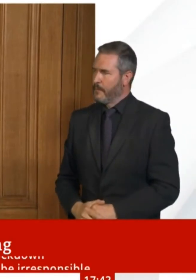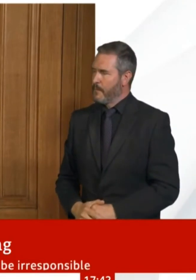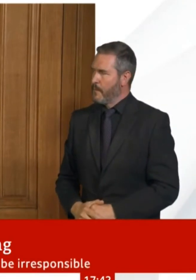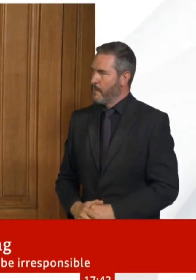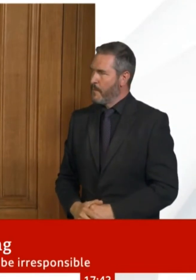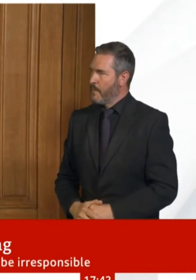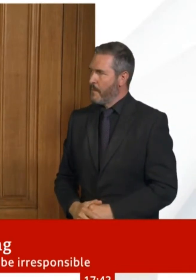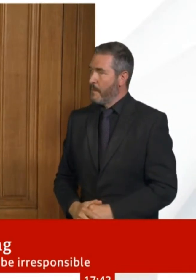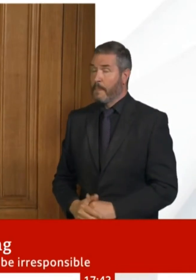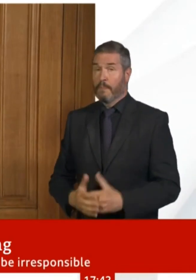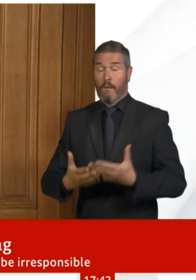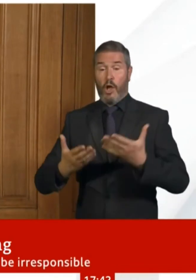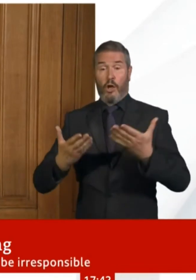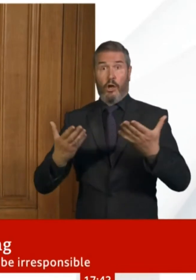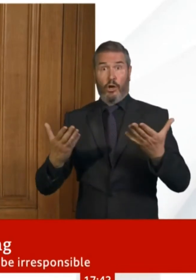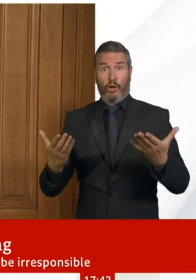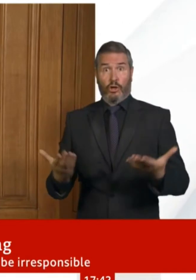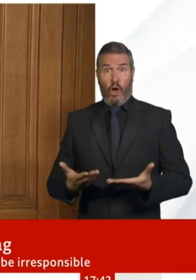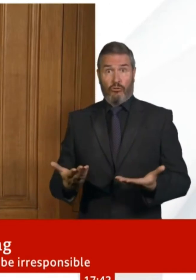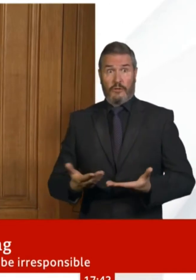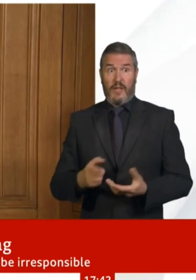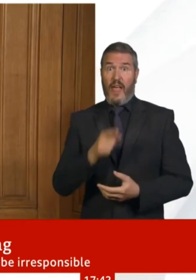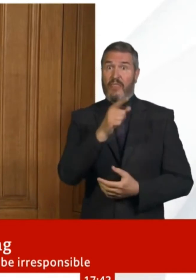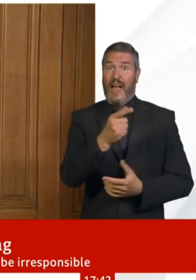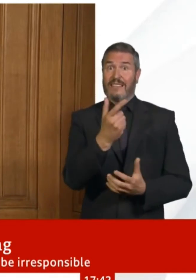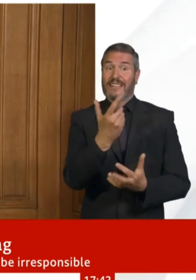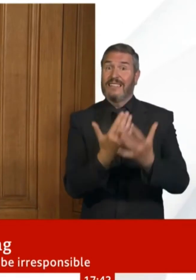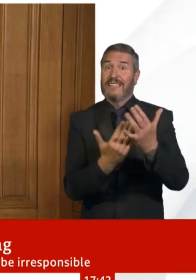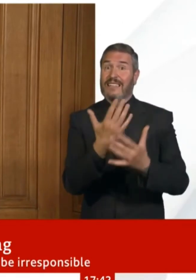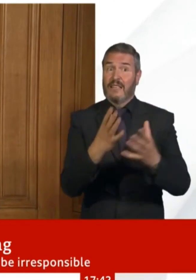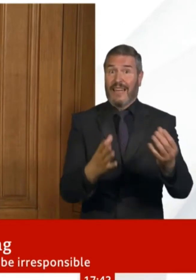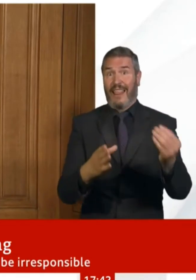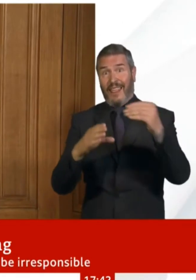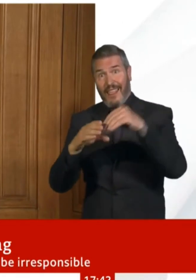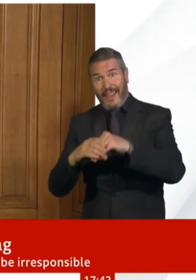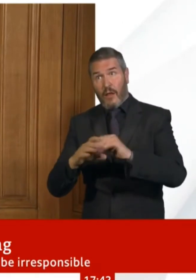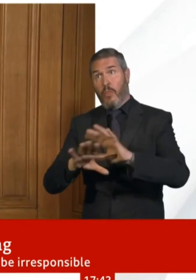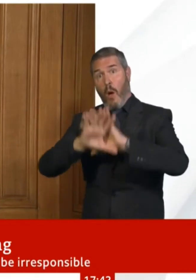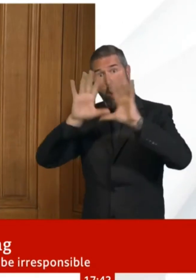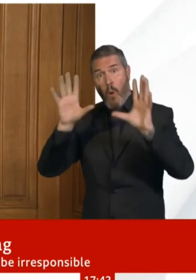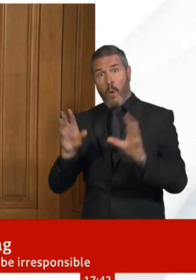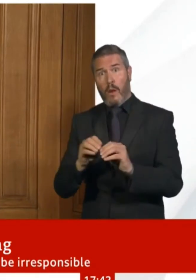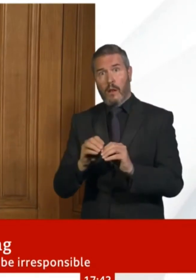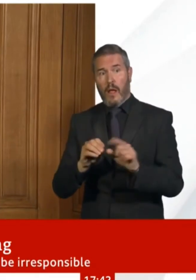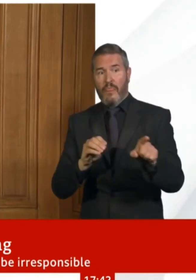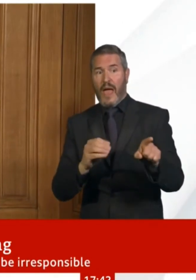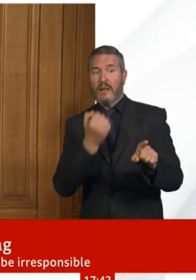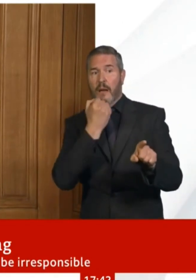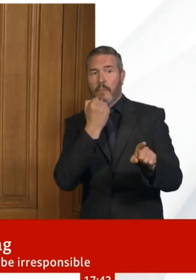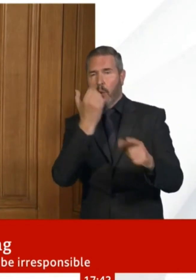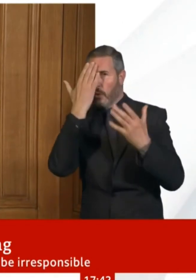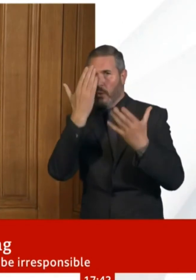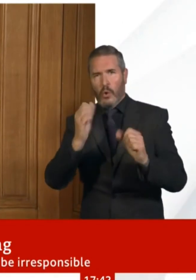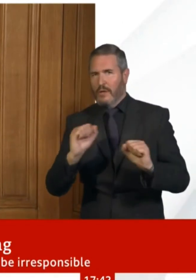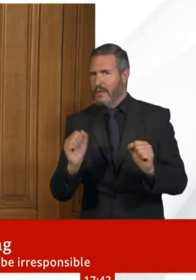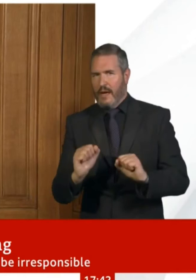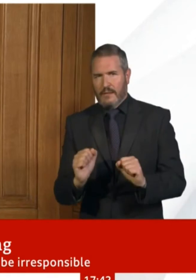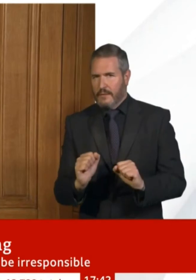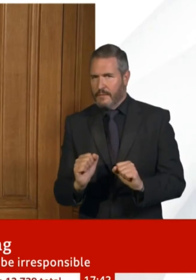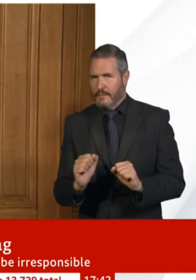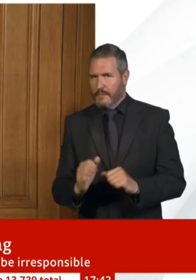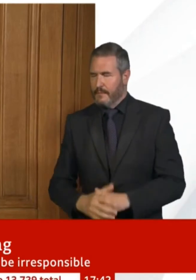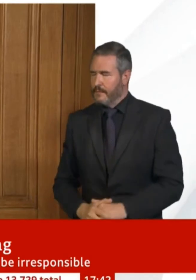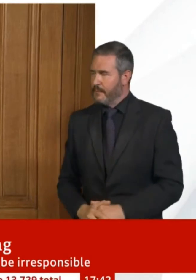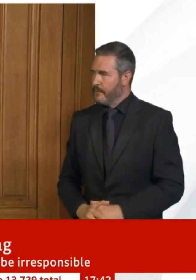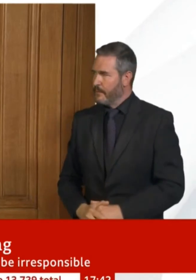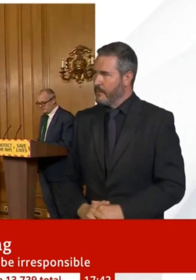Currently, the proportion that they contribute to the overall picture is not entirely clear. There are measures being